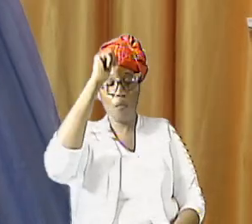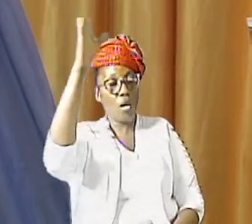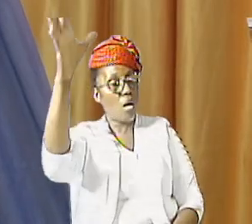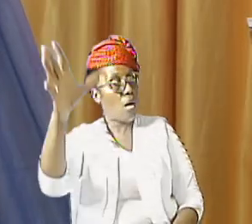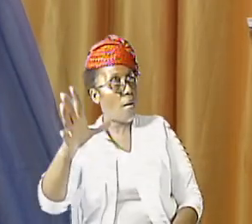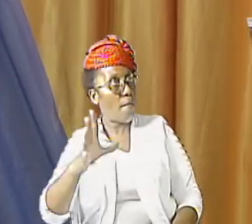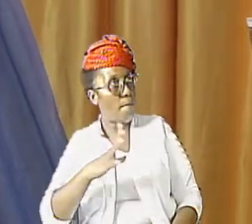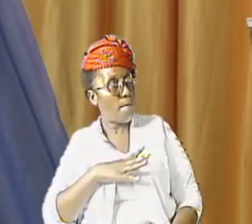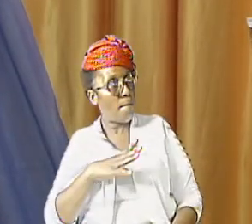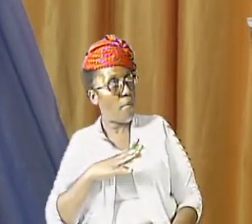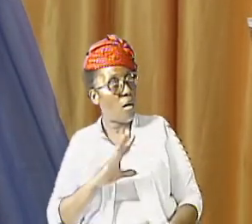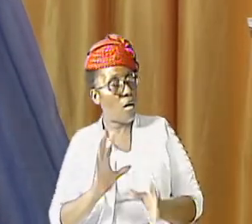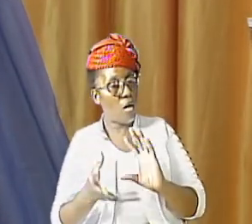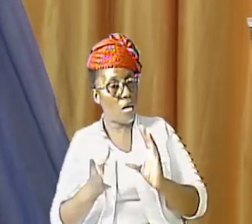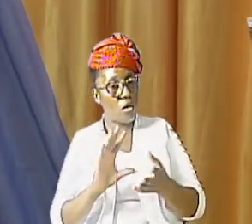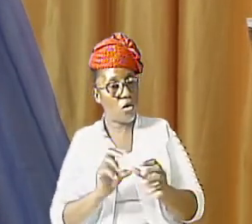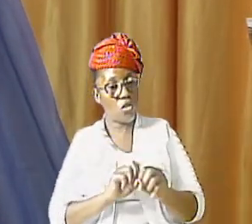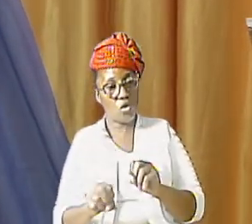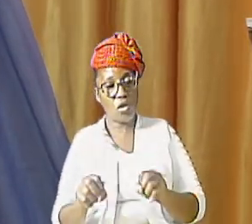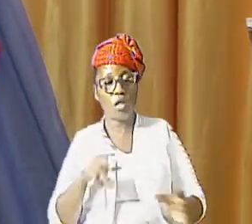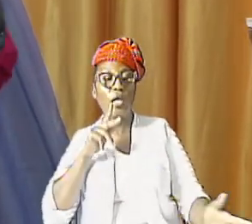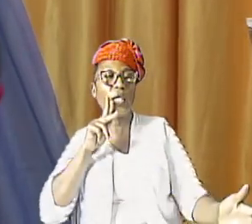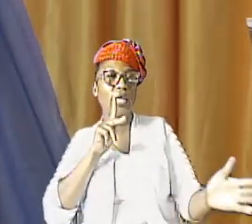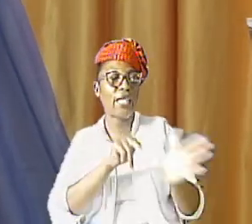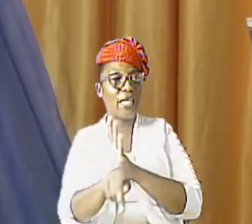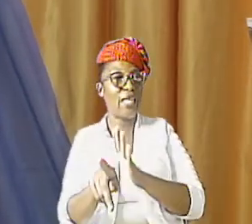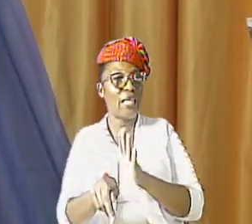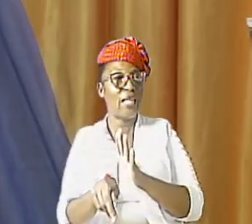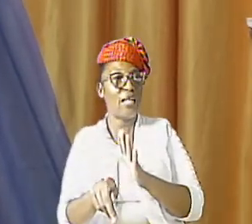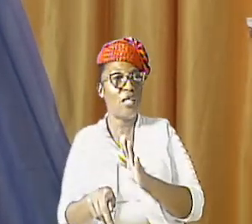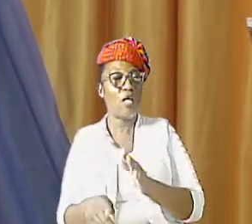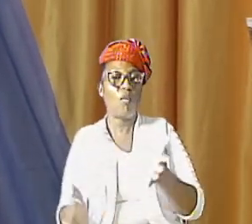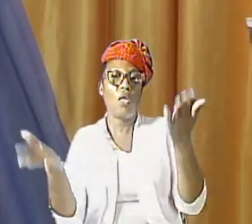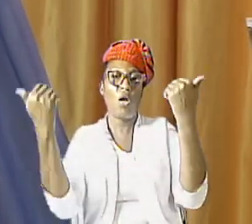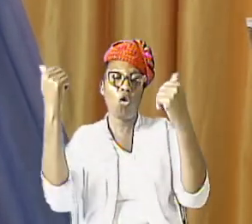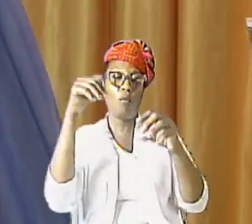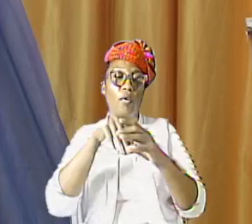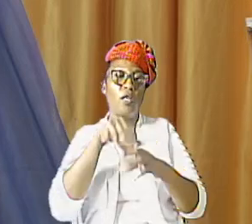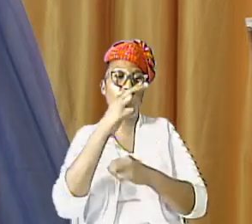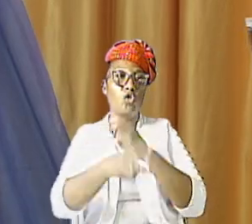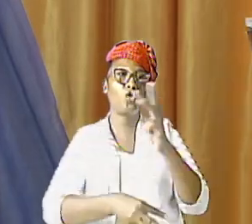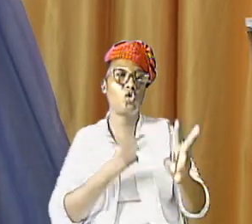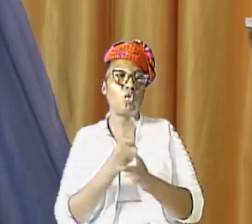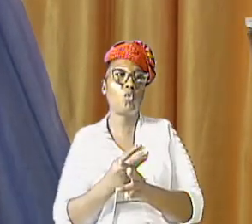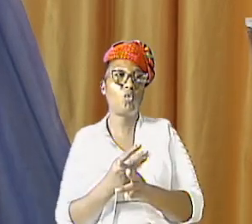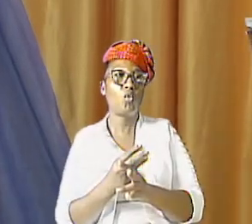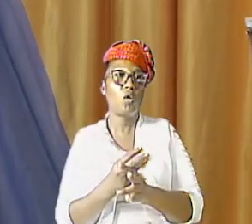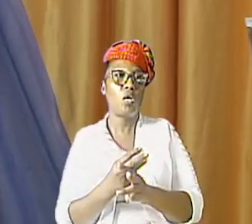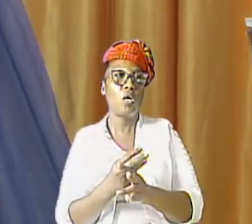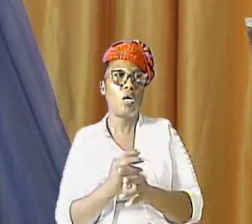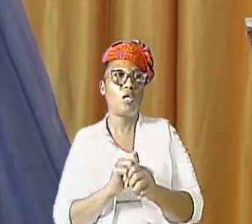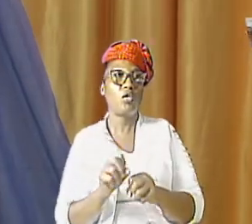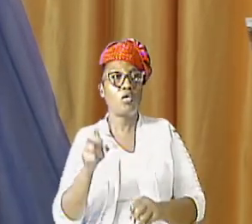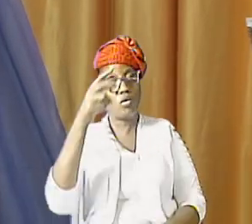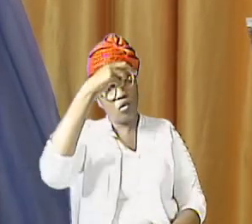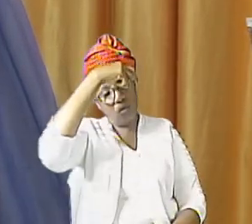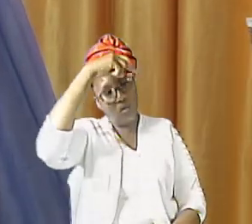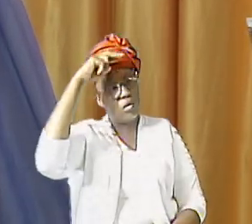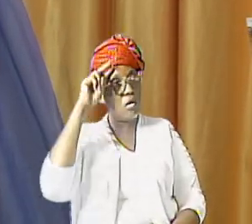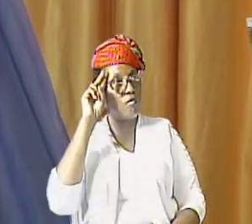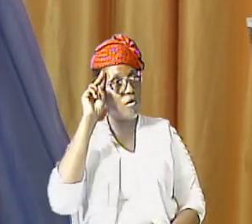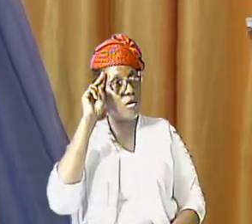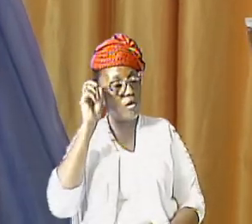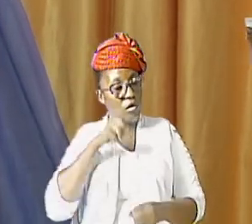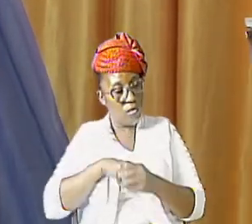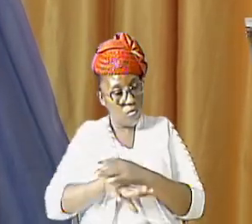man so that he could be killed. And he entered this world through miraculous virgin birth,